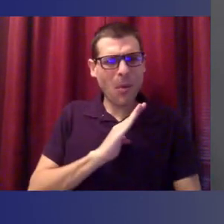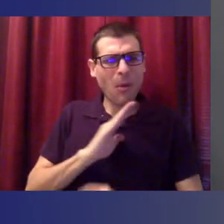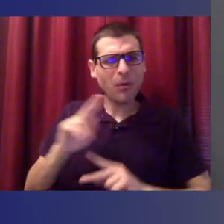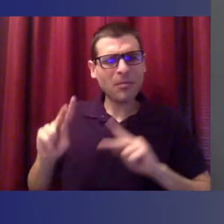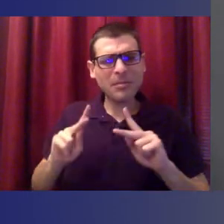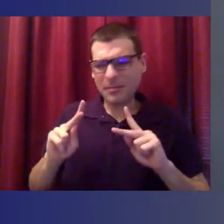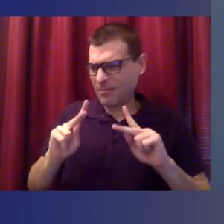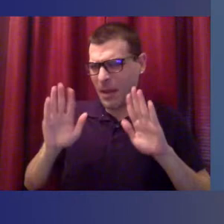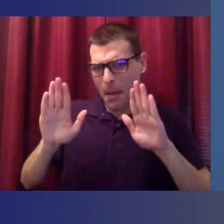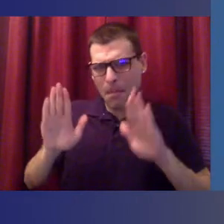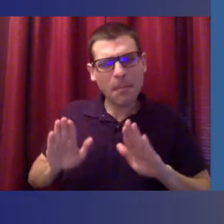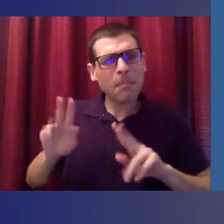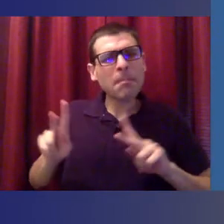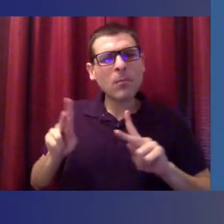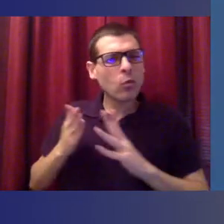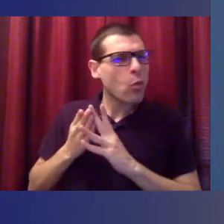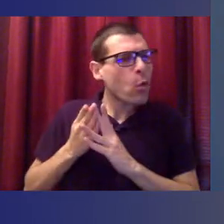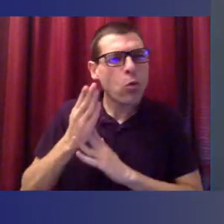challenging times.